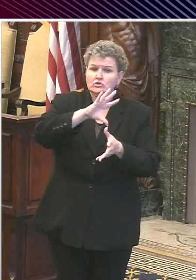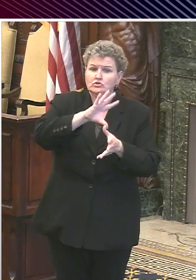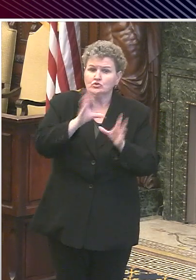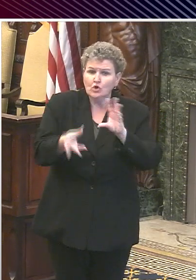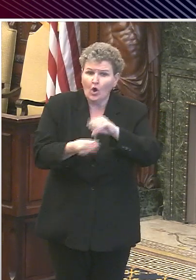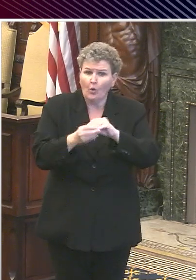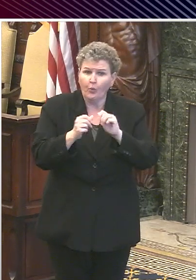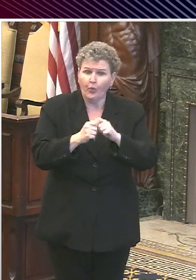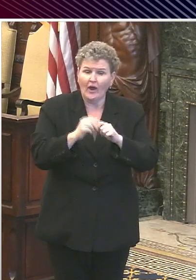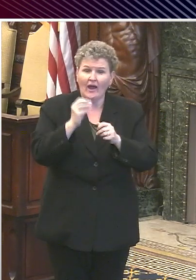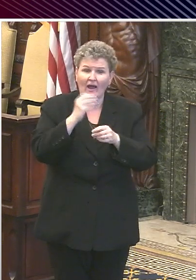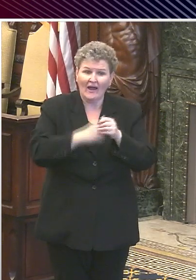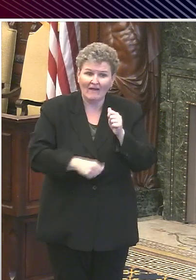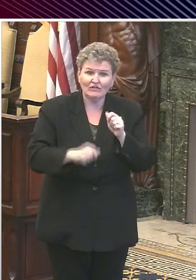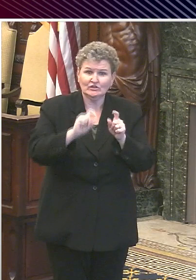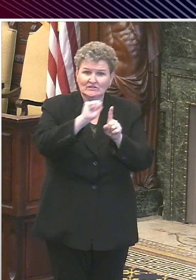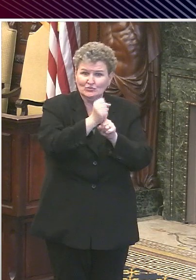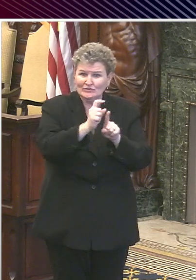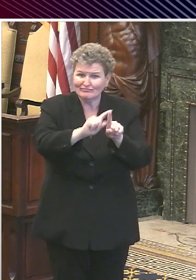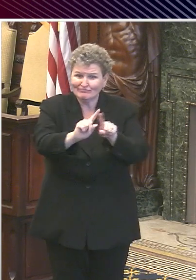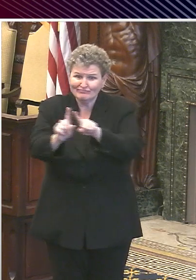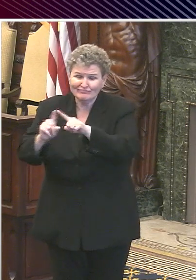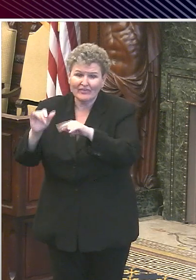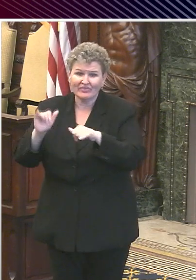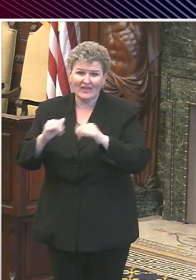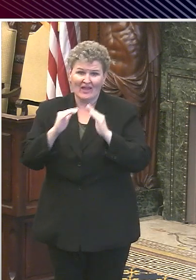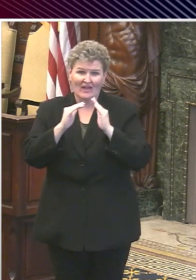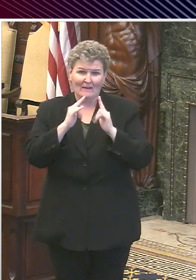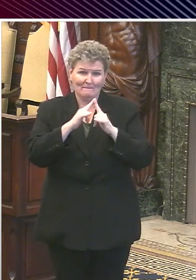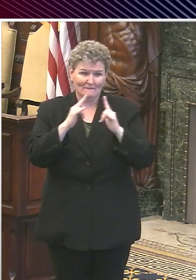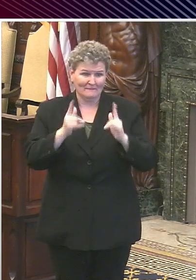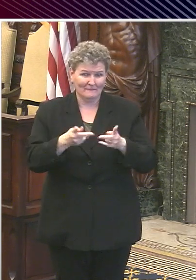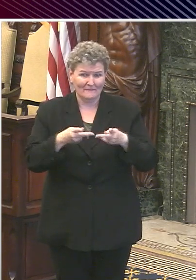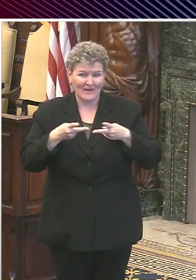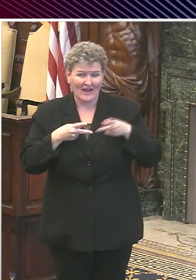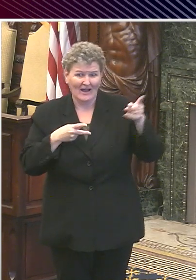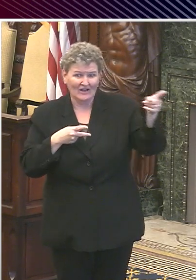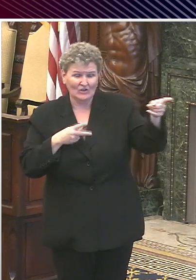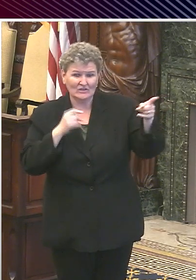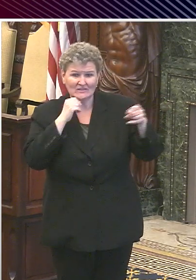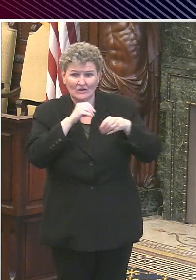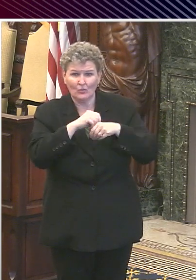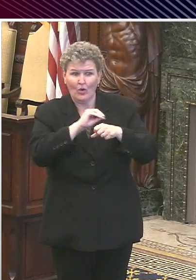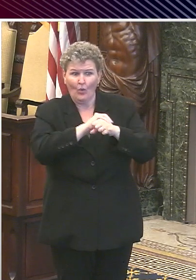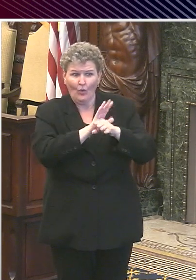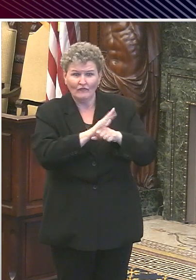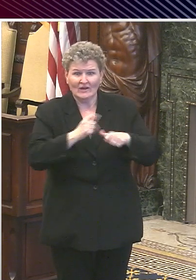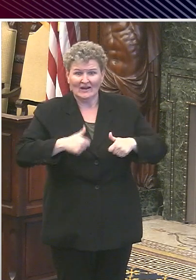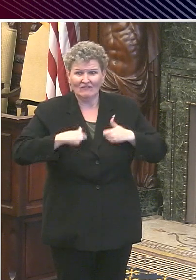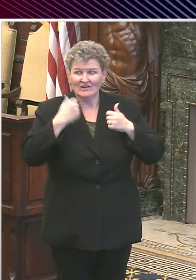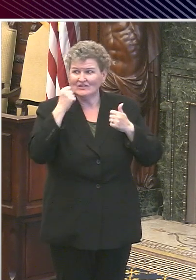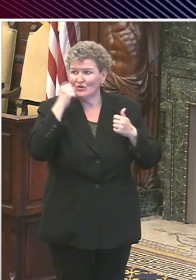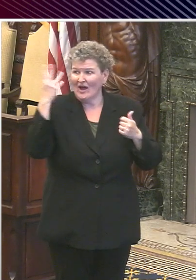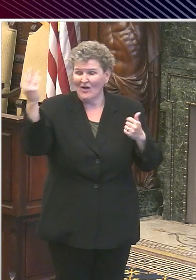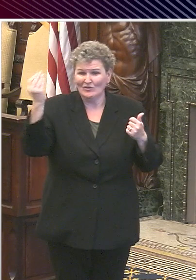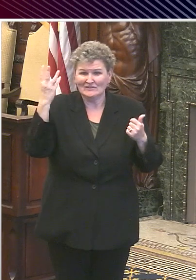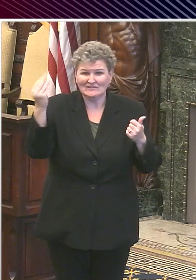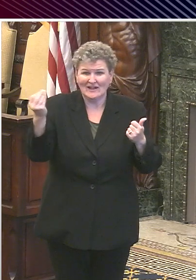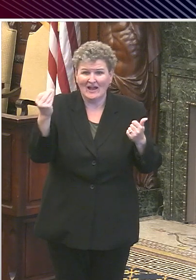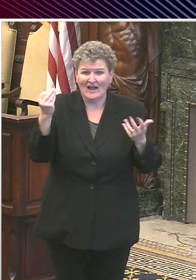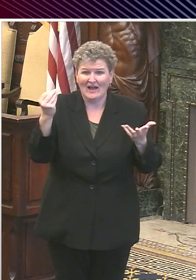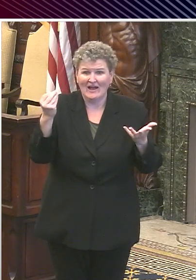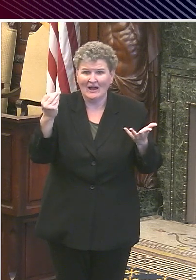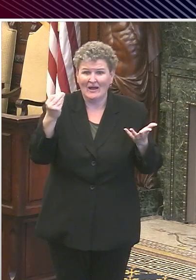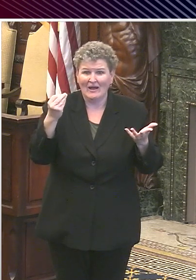situation, that there are other health risks besides COVID of a group of people living outside, perhaps in poor sanitation, or they could transmit